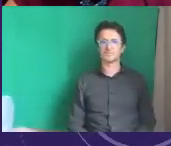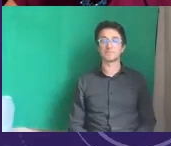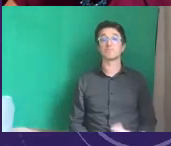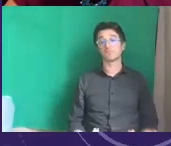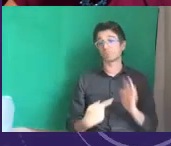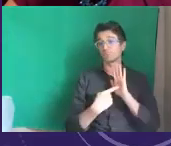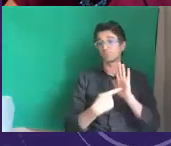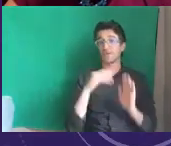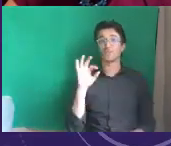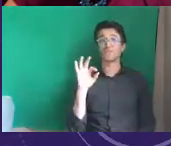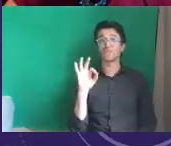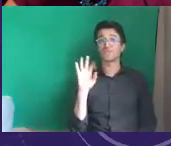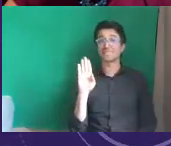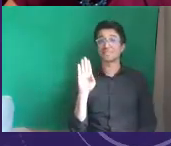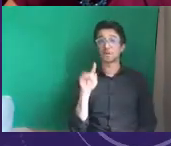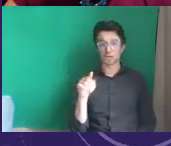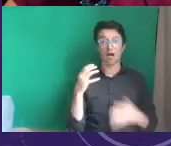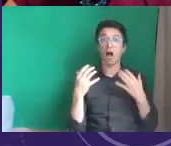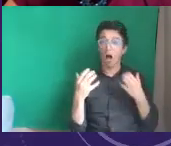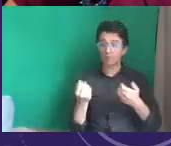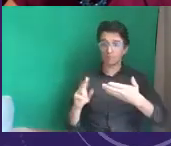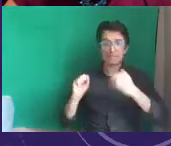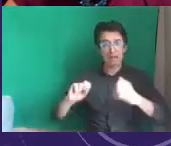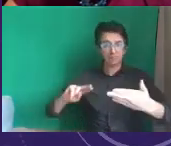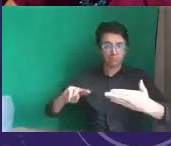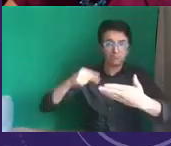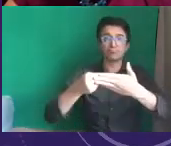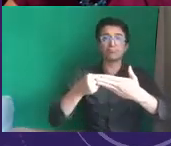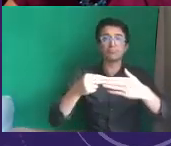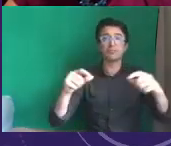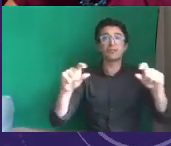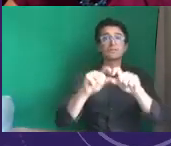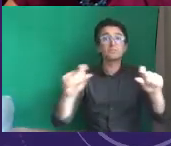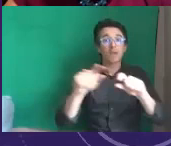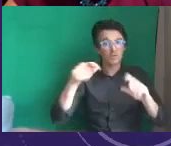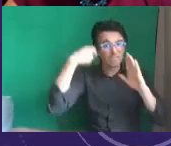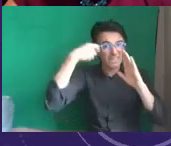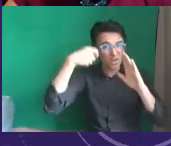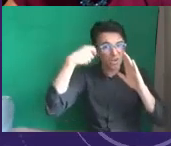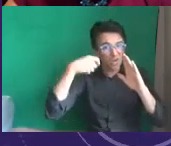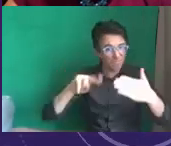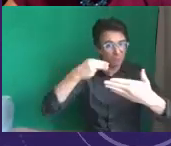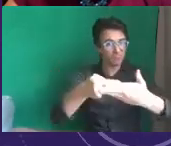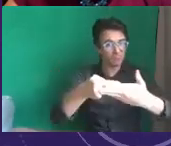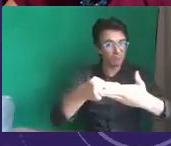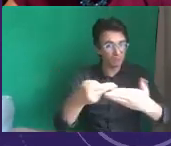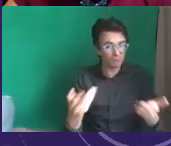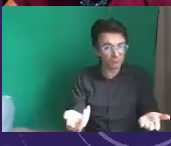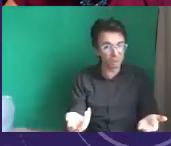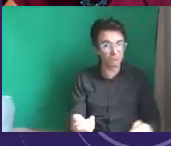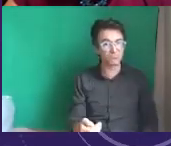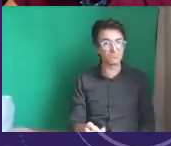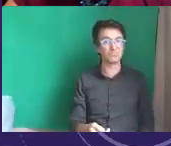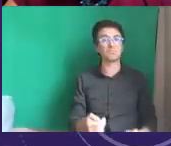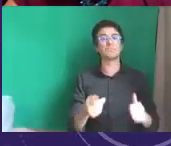when your video is ready. You just go to Edit Video and select to upload a .srt